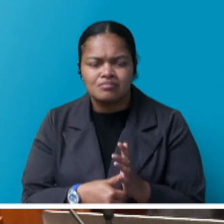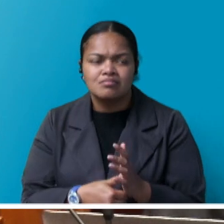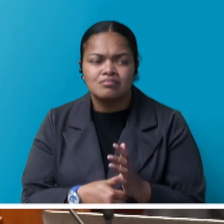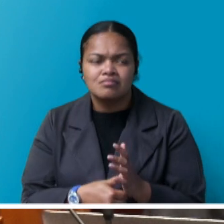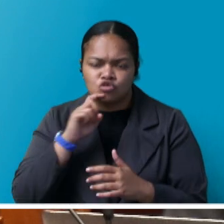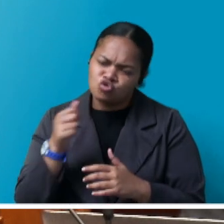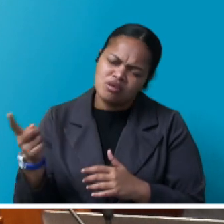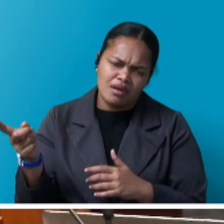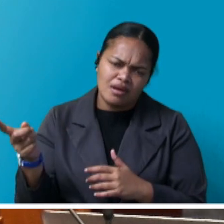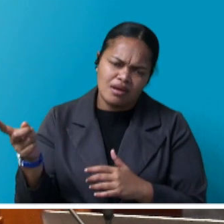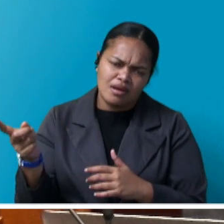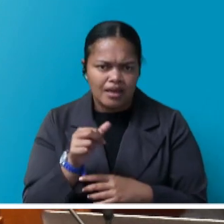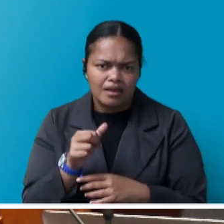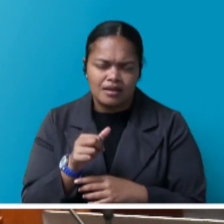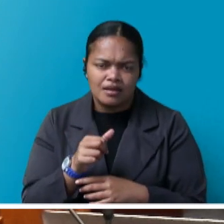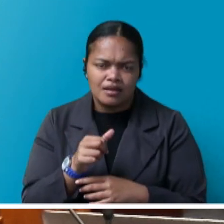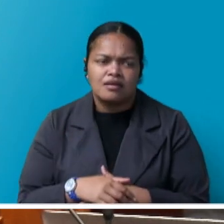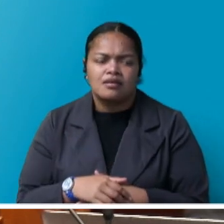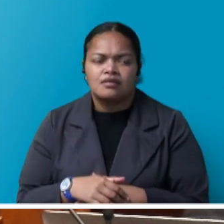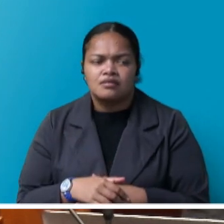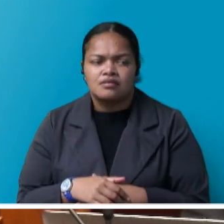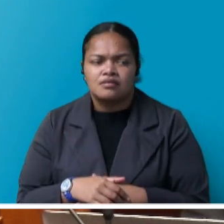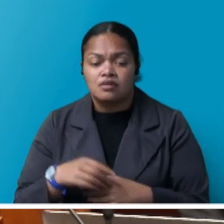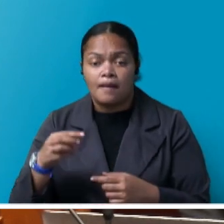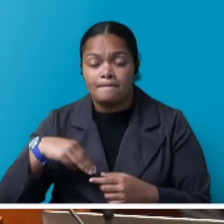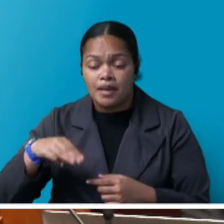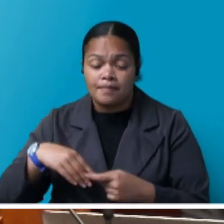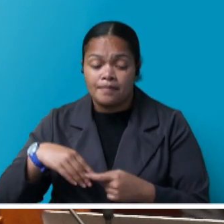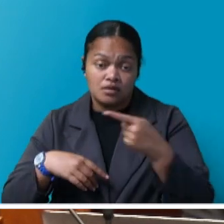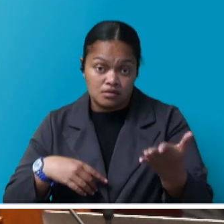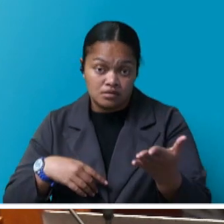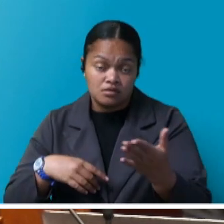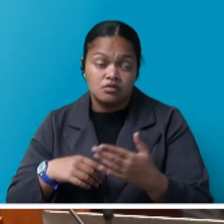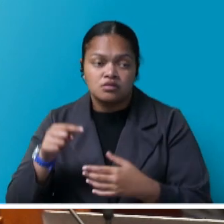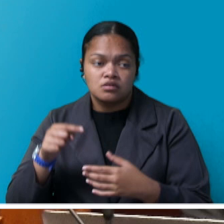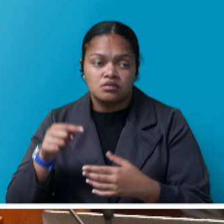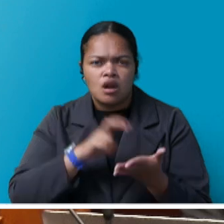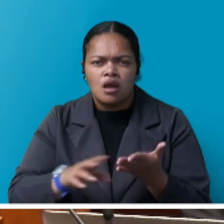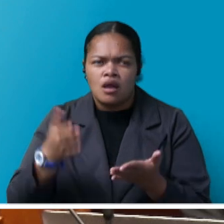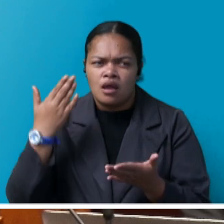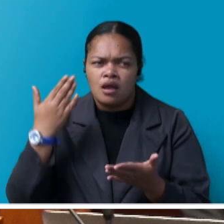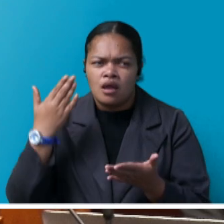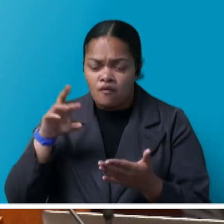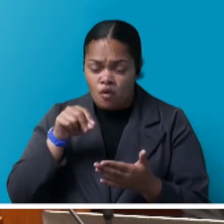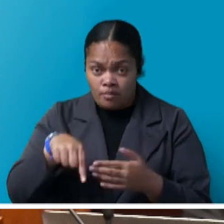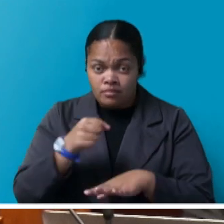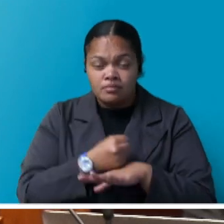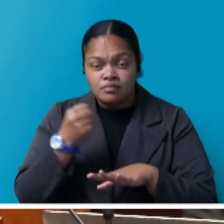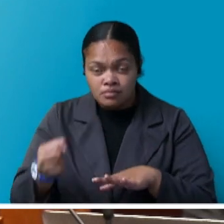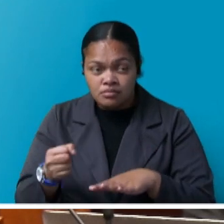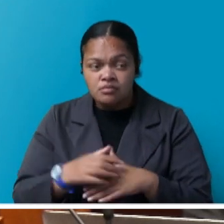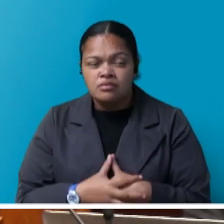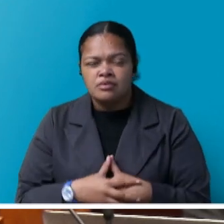brought back. Our honourable members on the other side should be reassured that this was recognized earlier on by this side of the House, as now in train